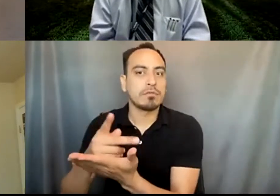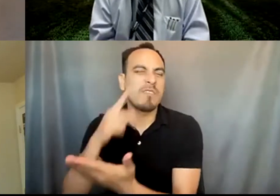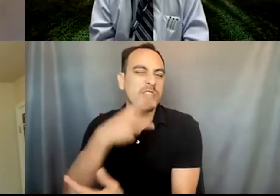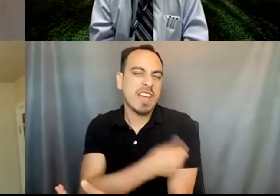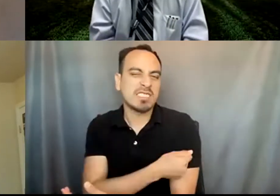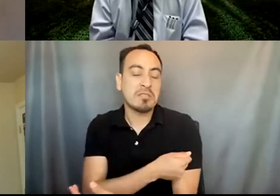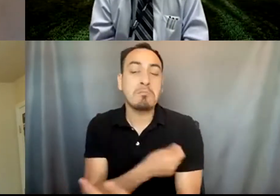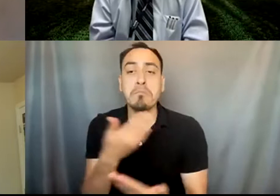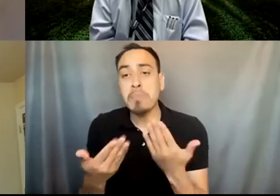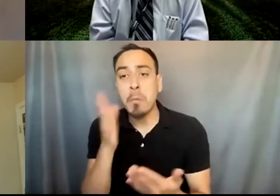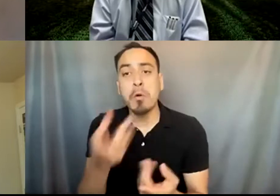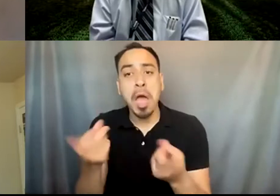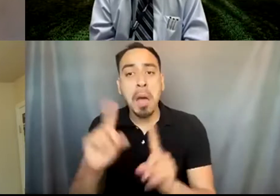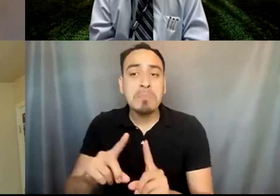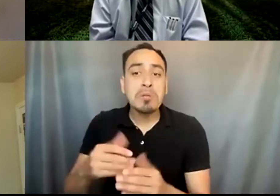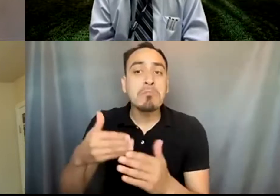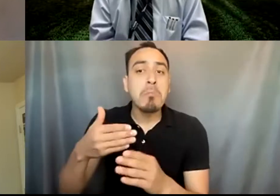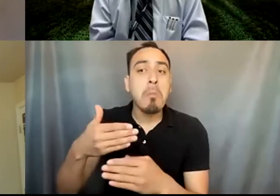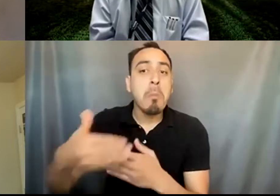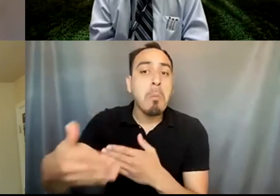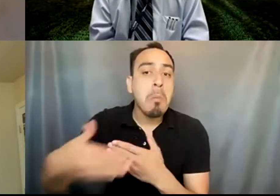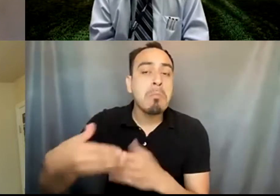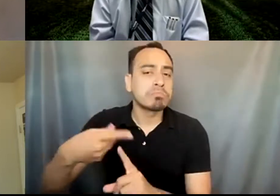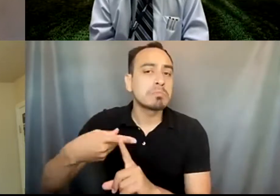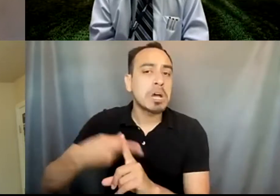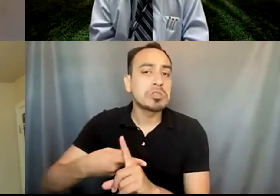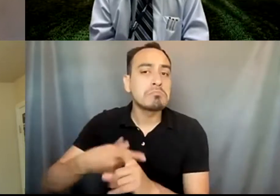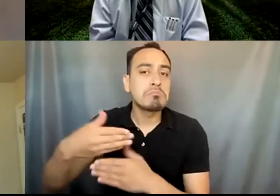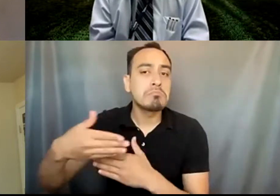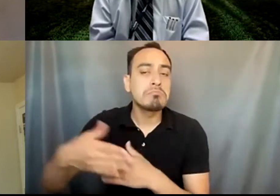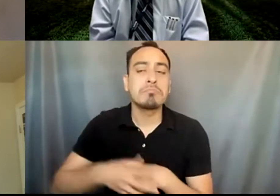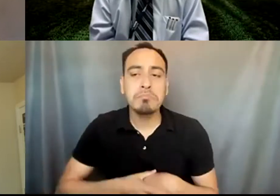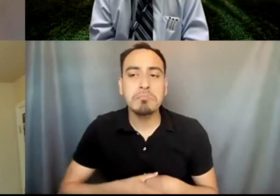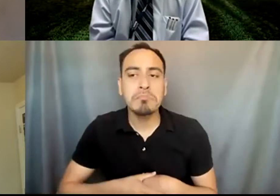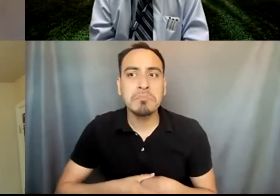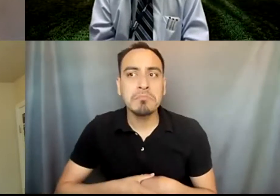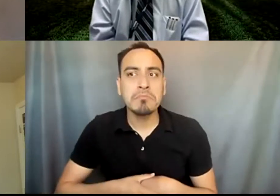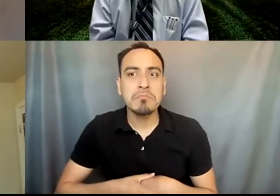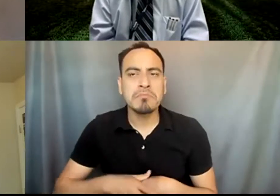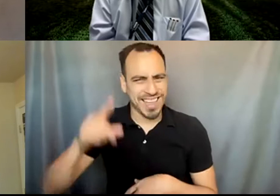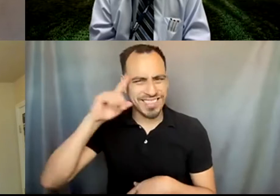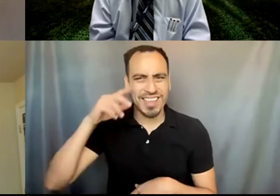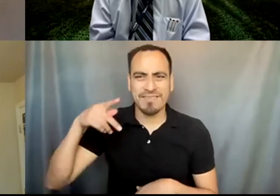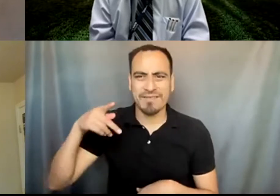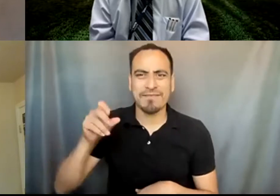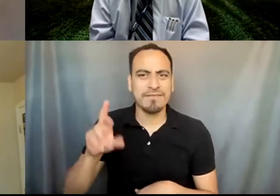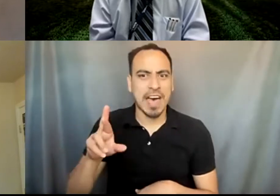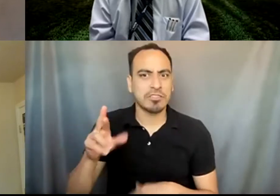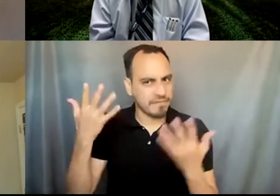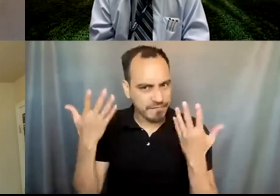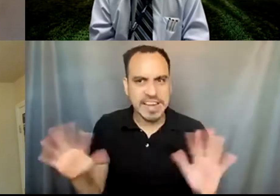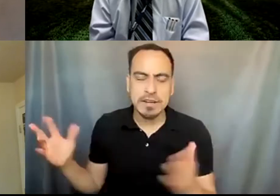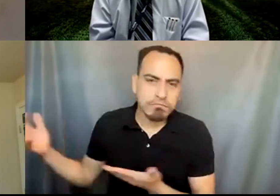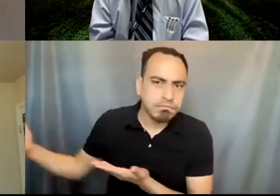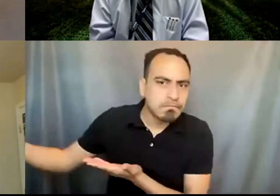month. So I think they've gotten to the point where they have collected enough data that